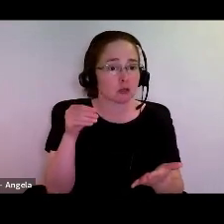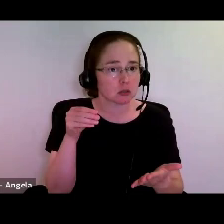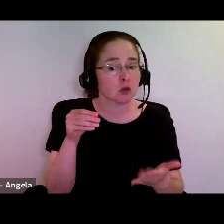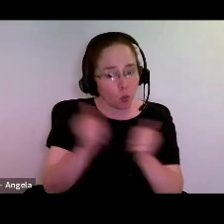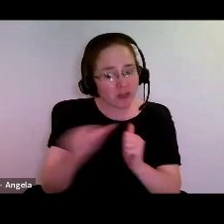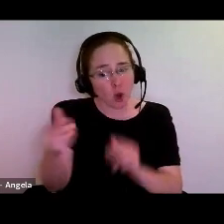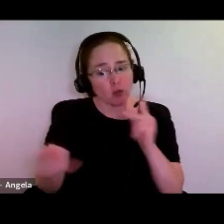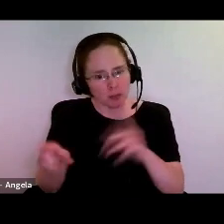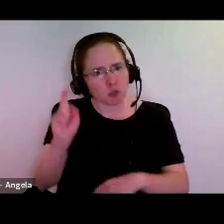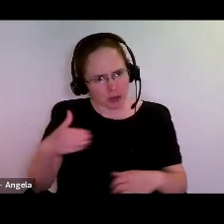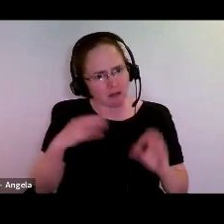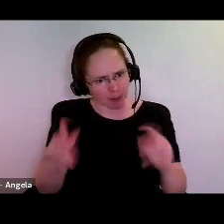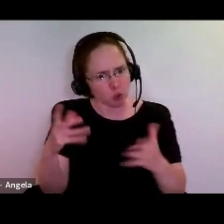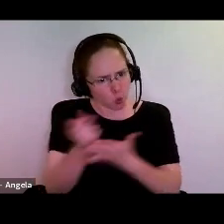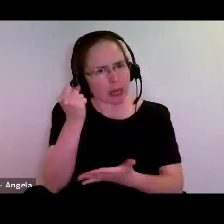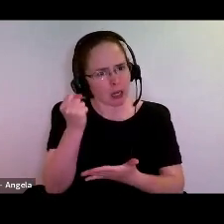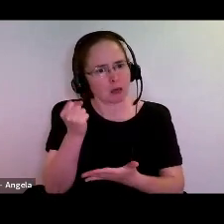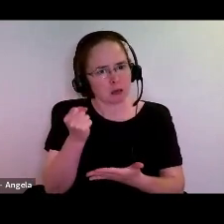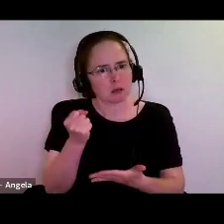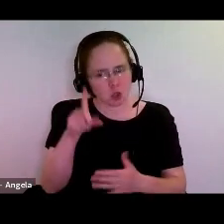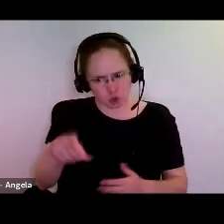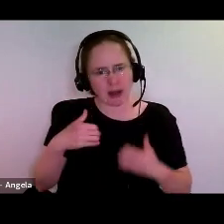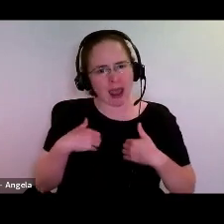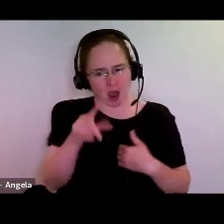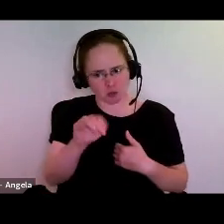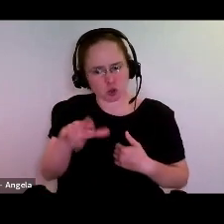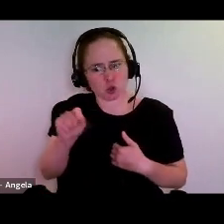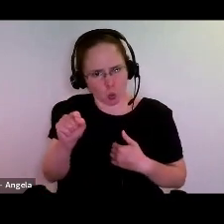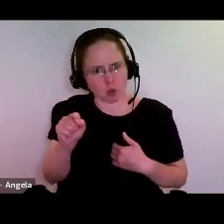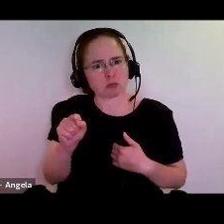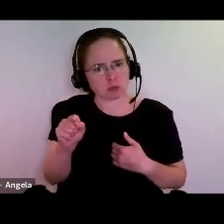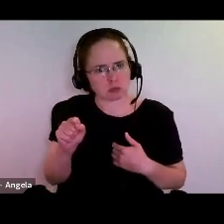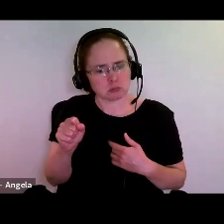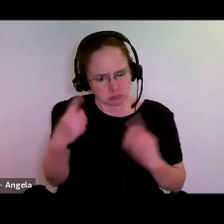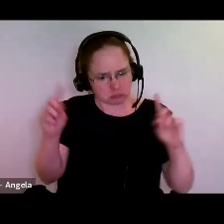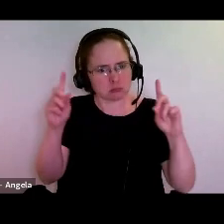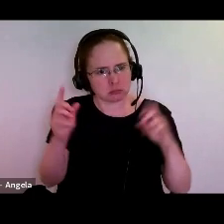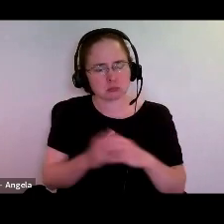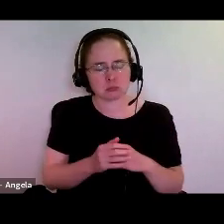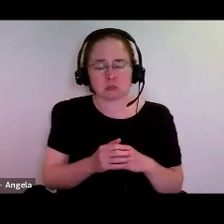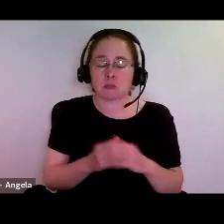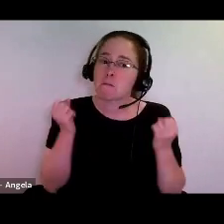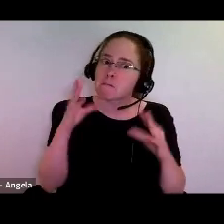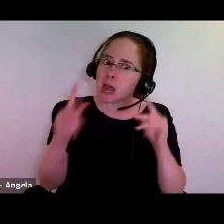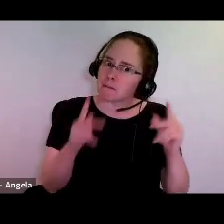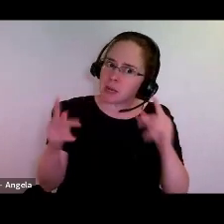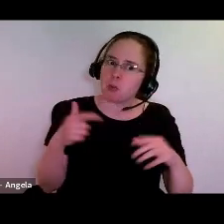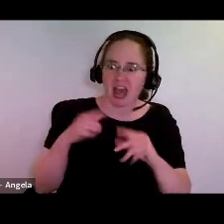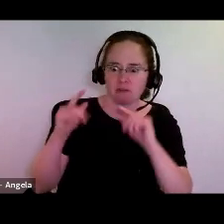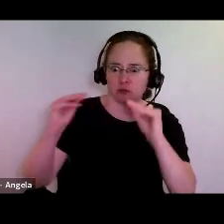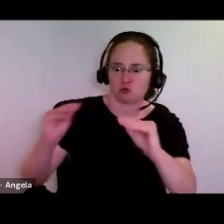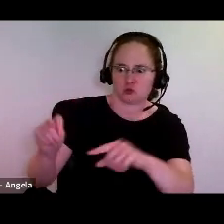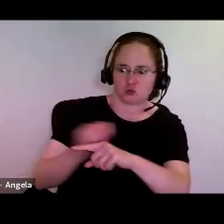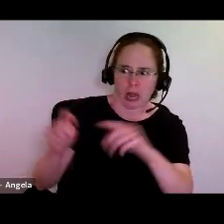should have an opportunity to do it and should have the tools to be able to do it. I can't tell you how many people I've trained for one of